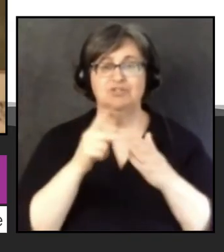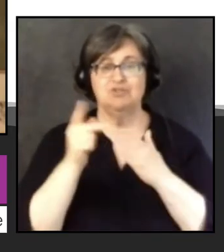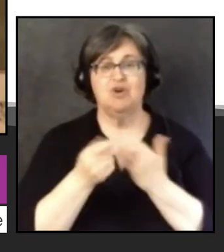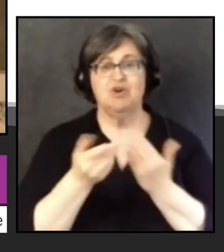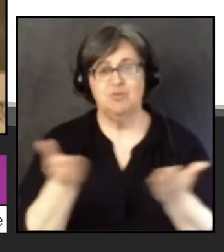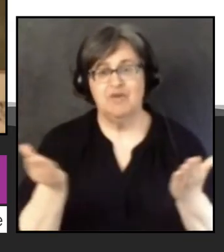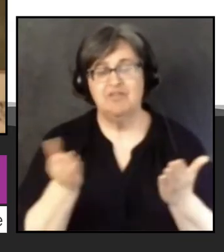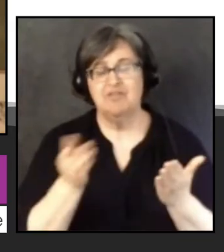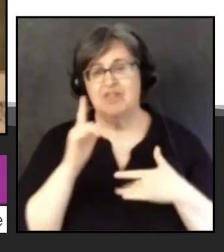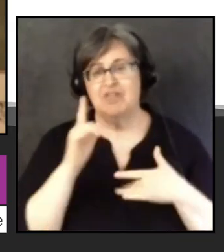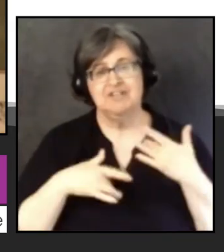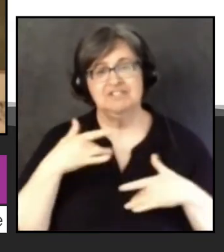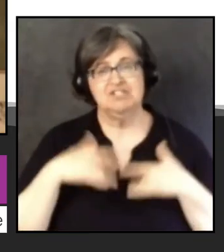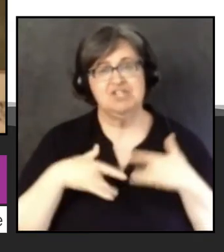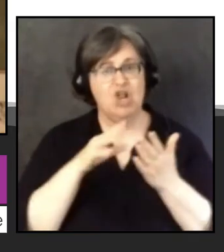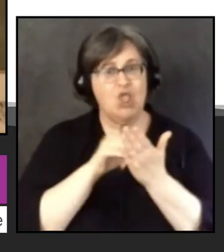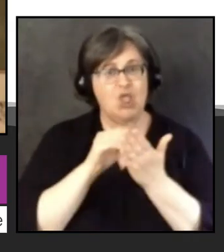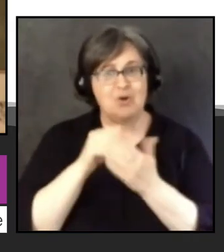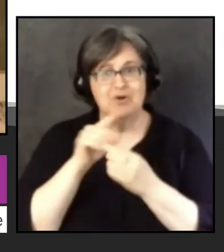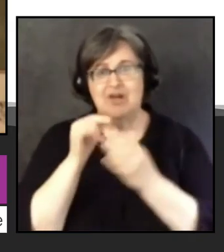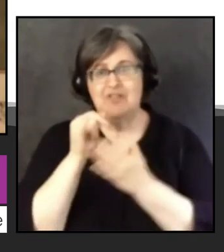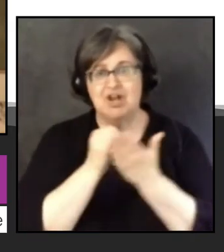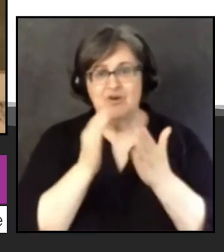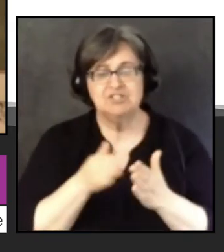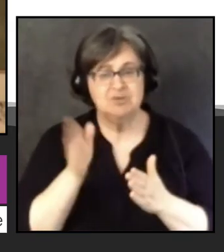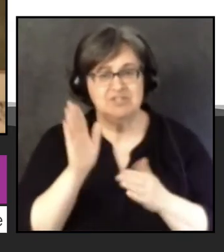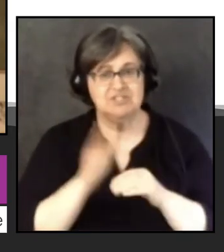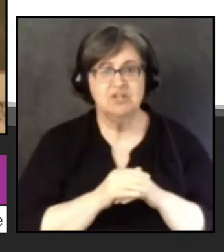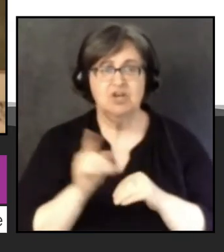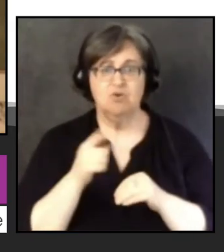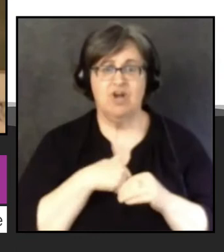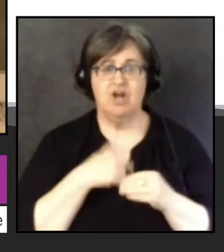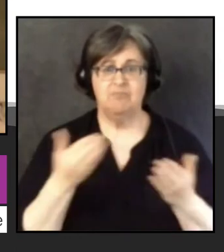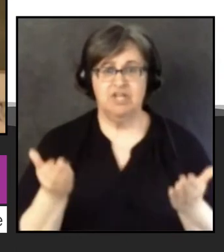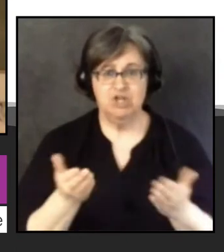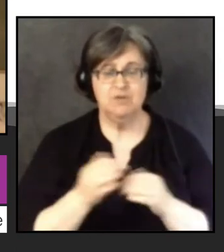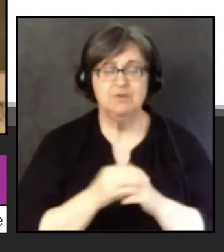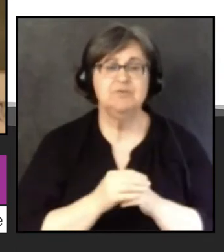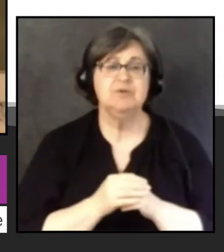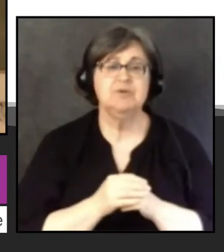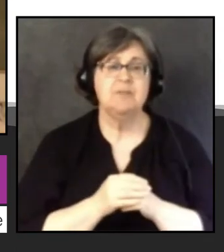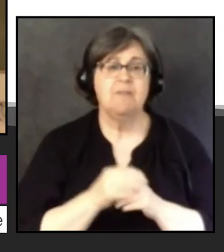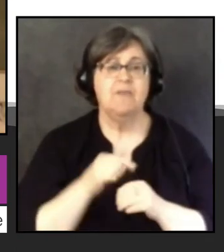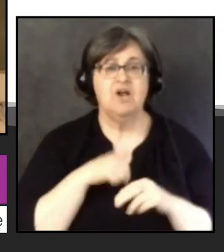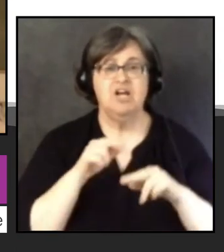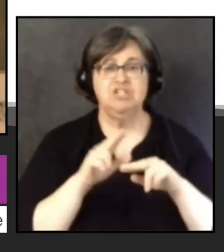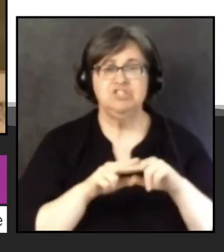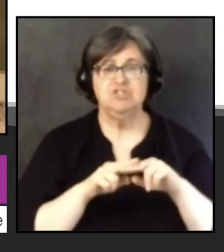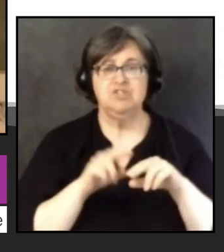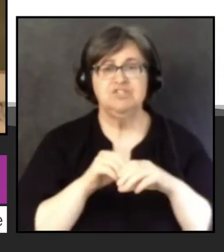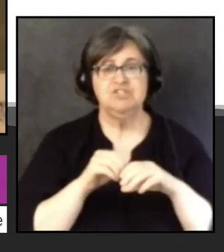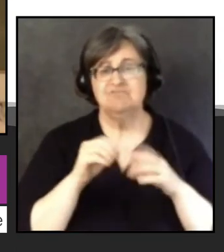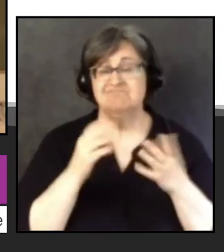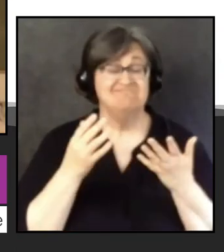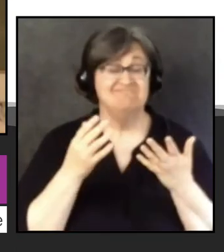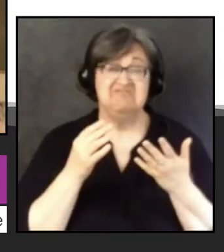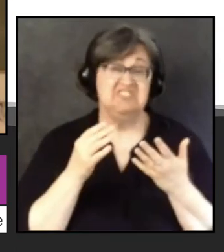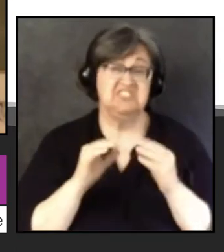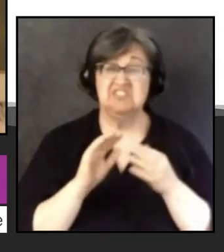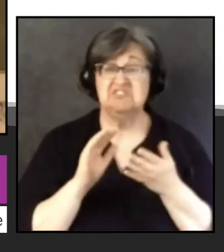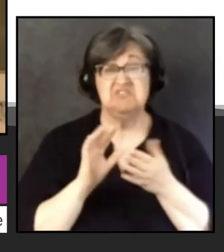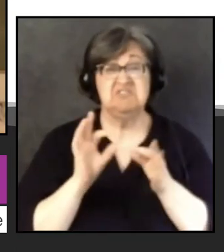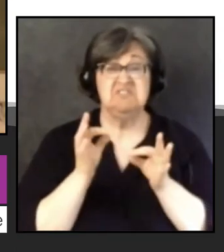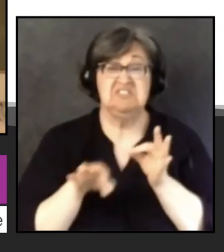and their presentations. Just to give a little bit of background on where I'm seated, I am sitting in a pretty nondescript